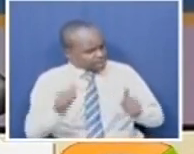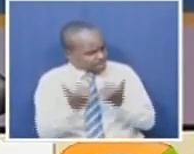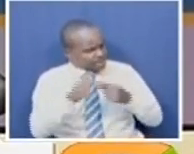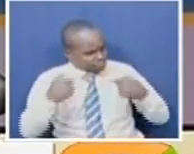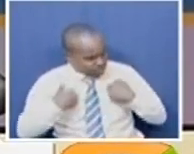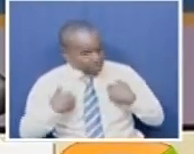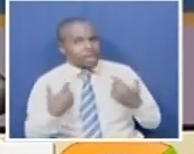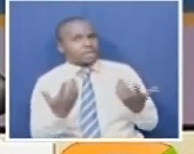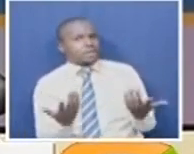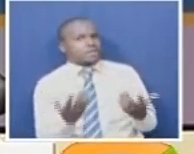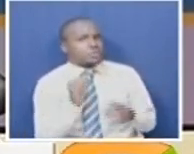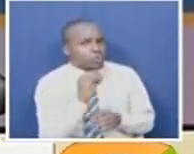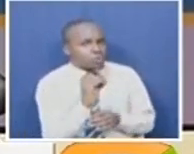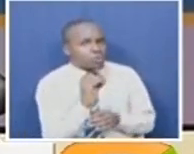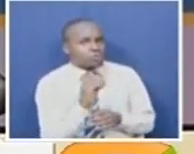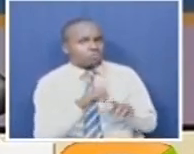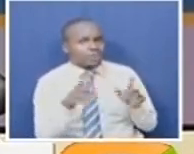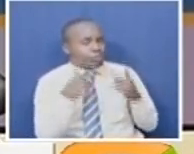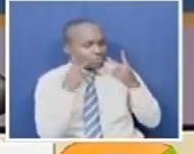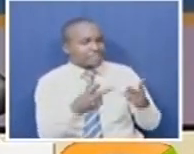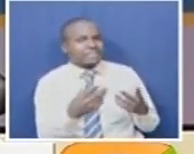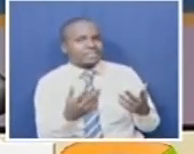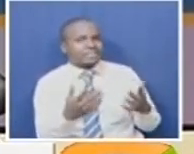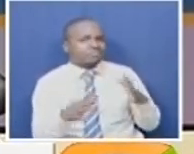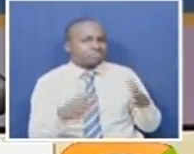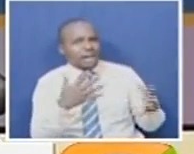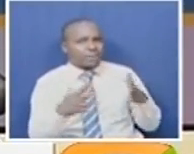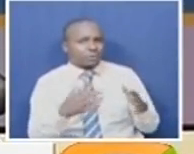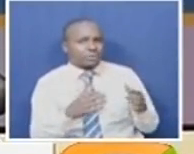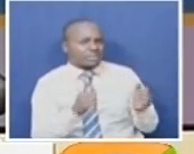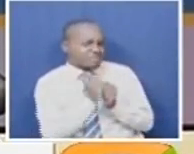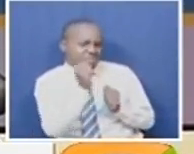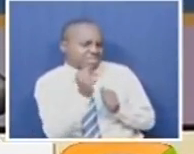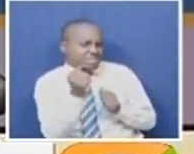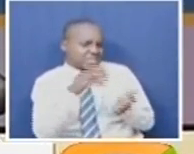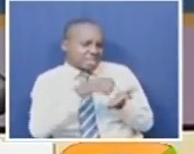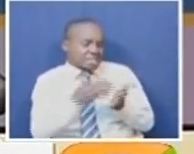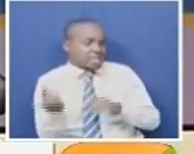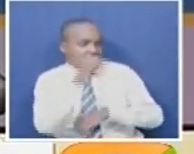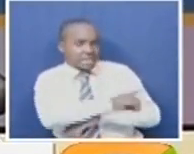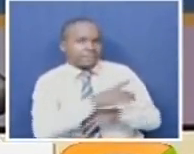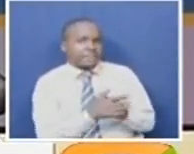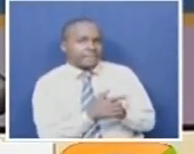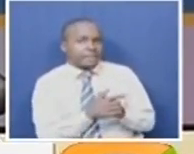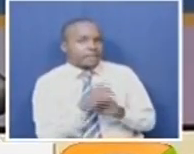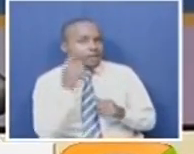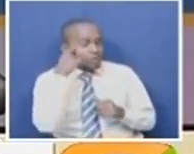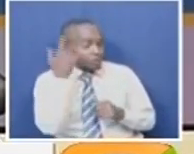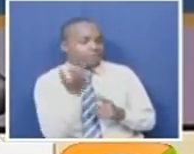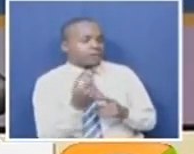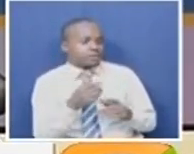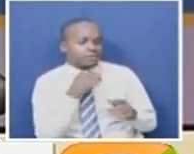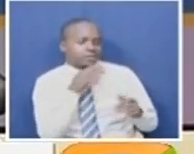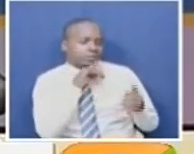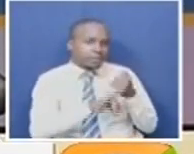me. But we see about 15 cases a day of intimate partner